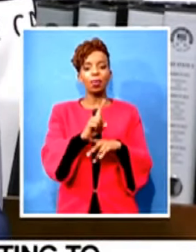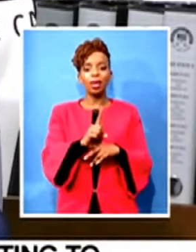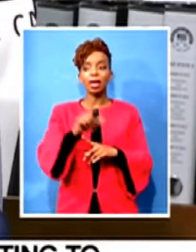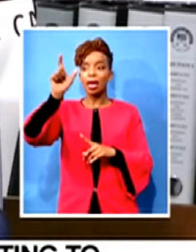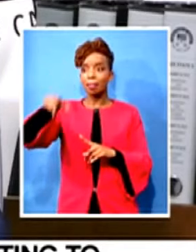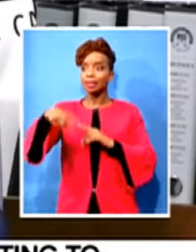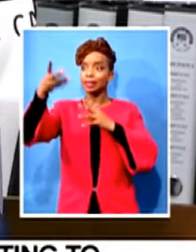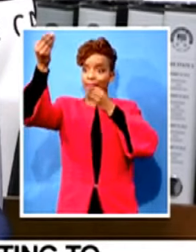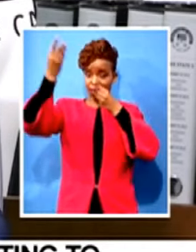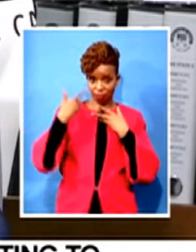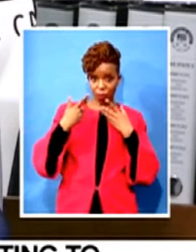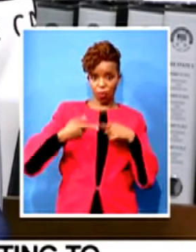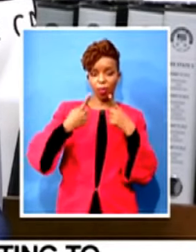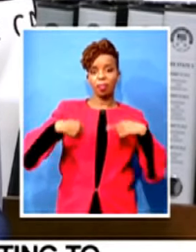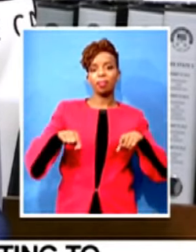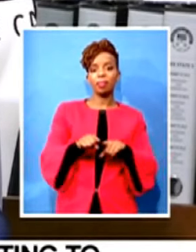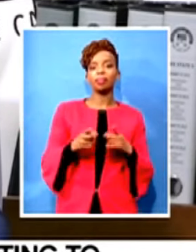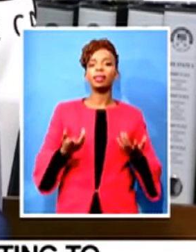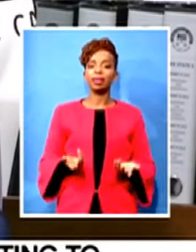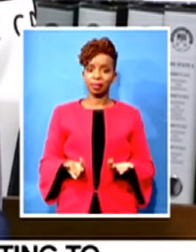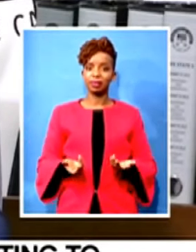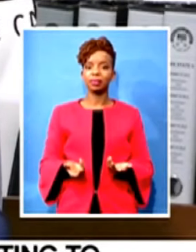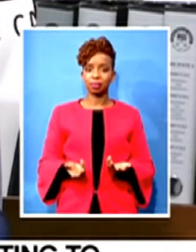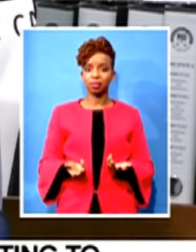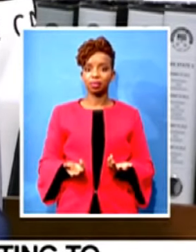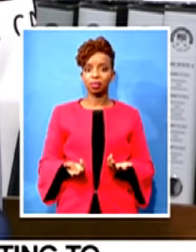To count and to audit are two different things.